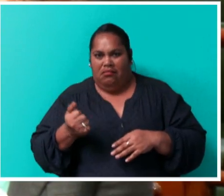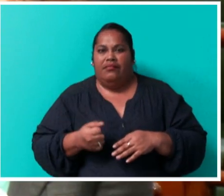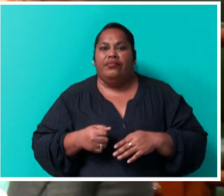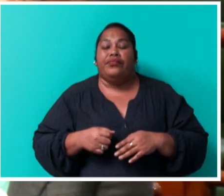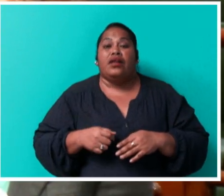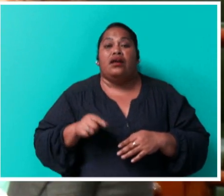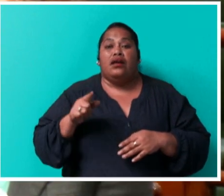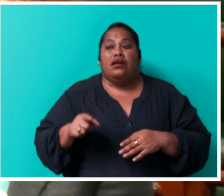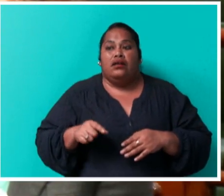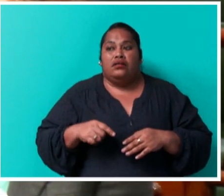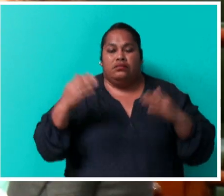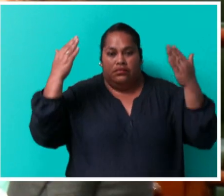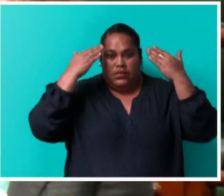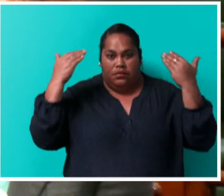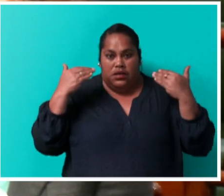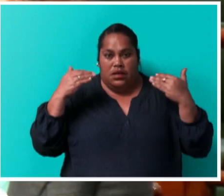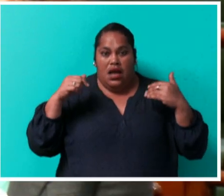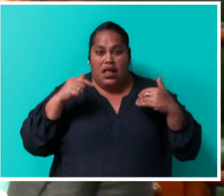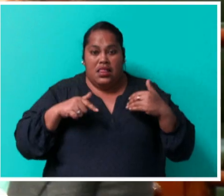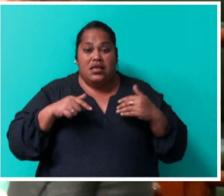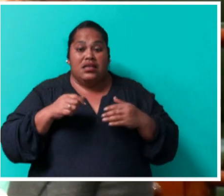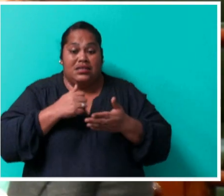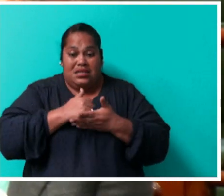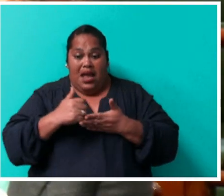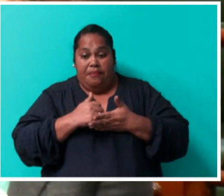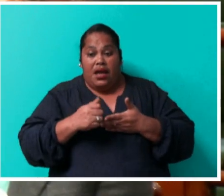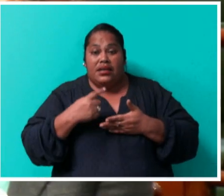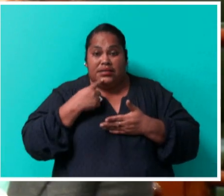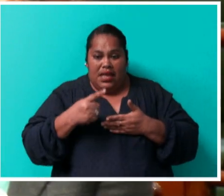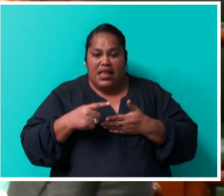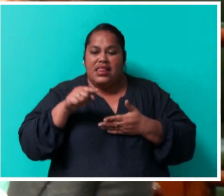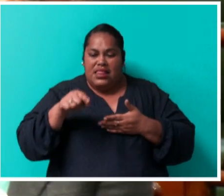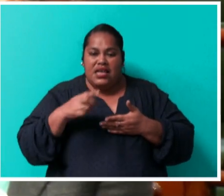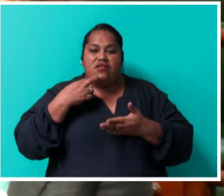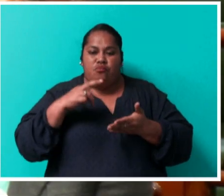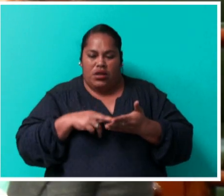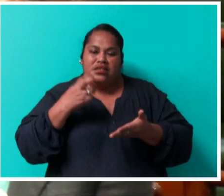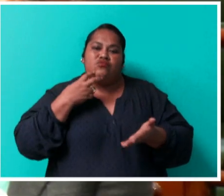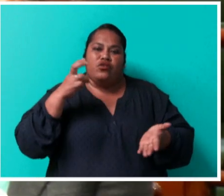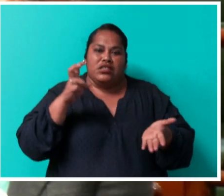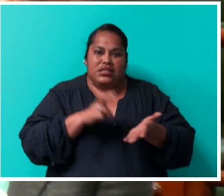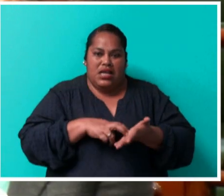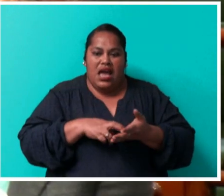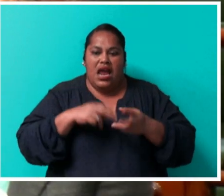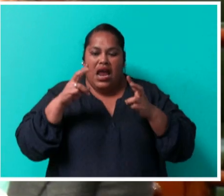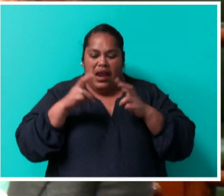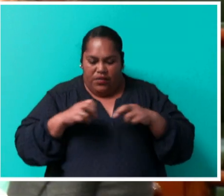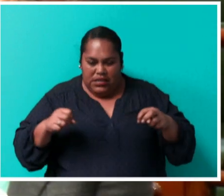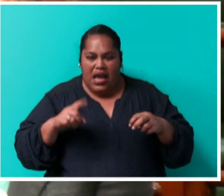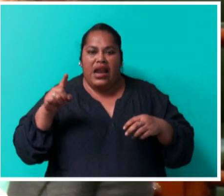sir, these figures confirm that cases are being registered, investigated, and acted